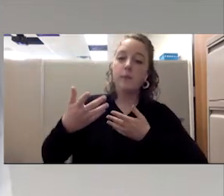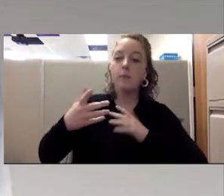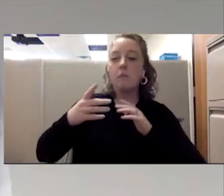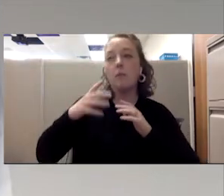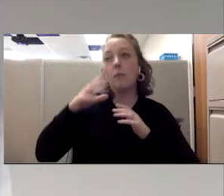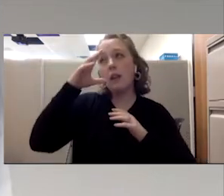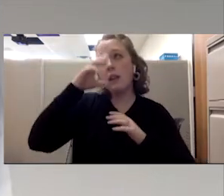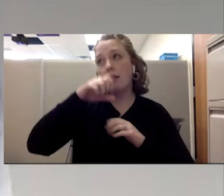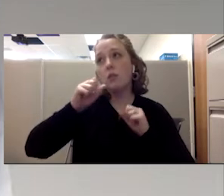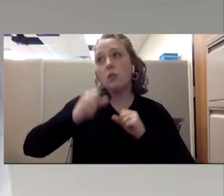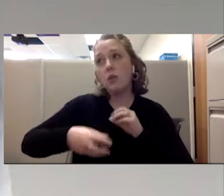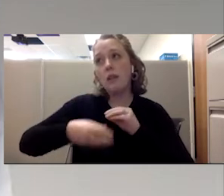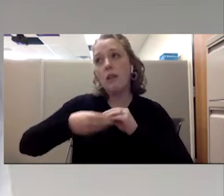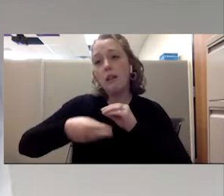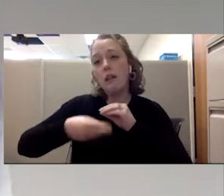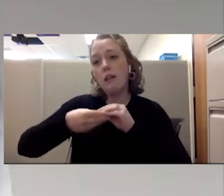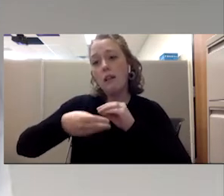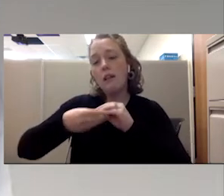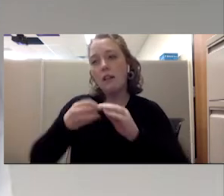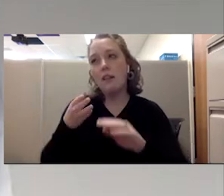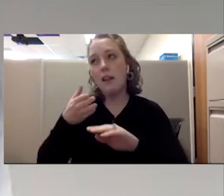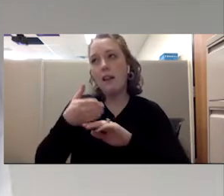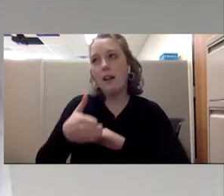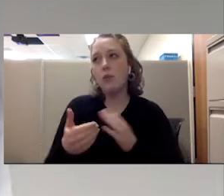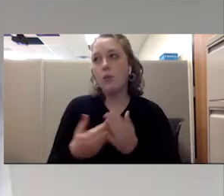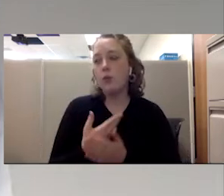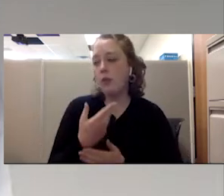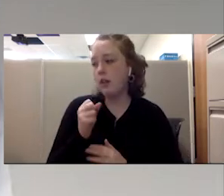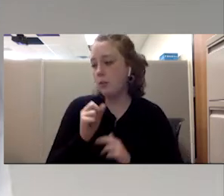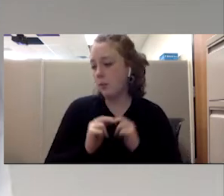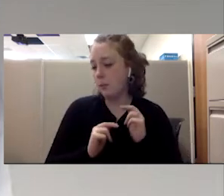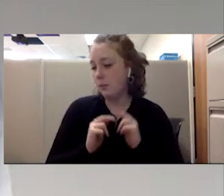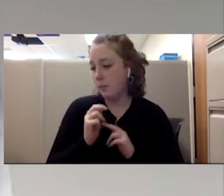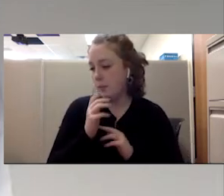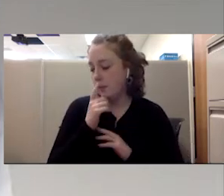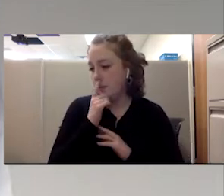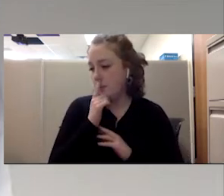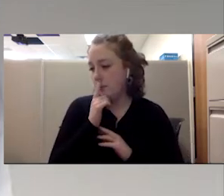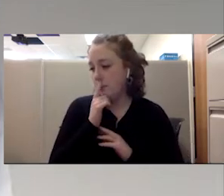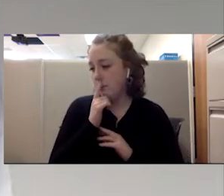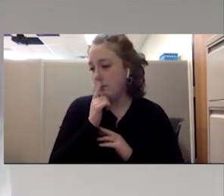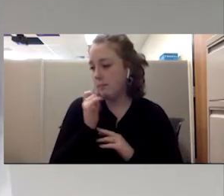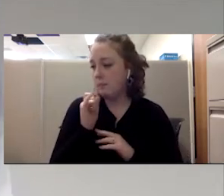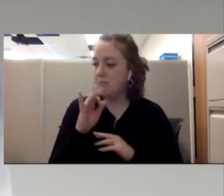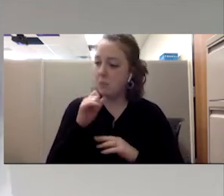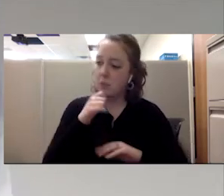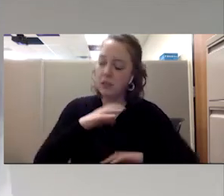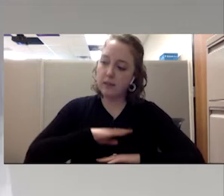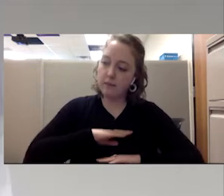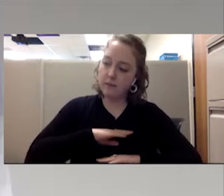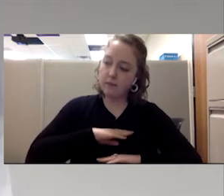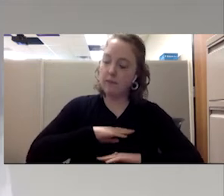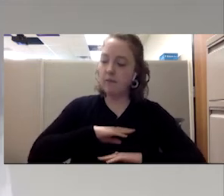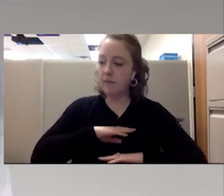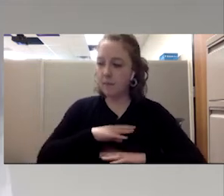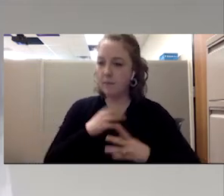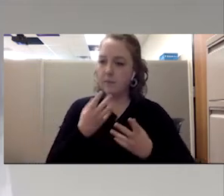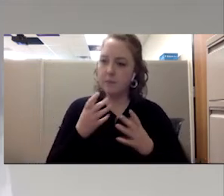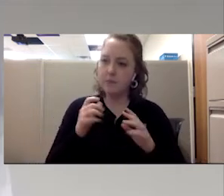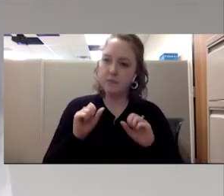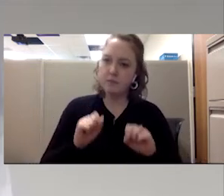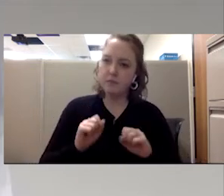after the new high school is built. If it's not quite what we want yet, we could possibly build the thing with